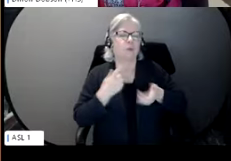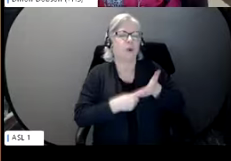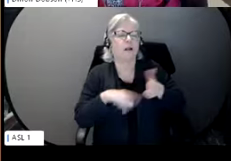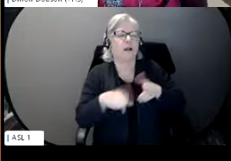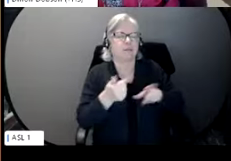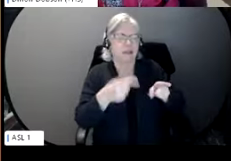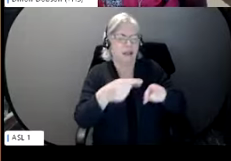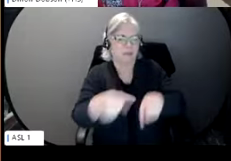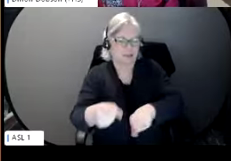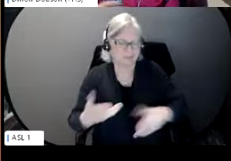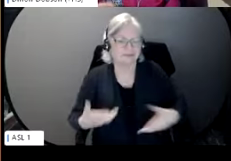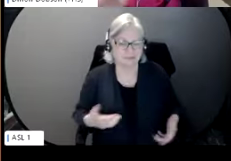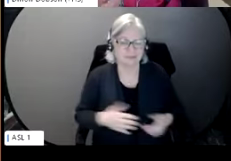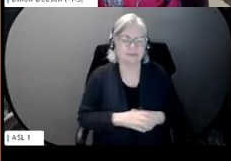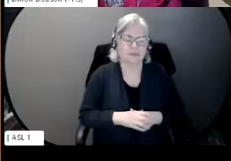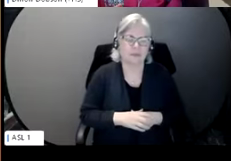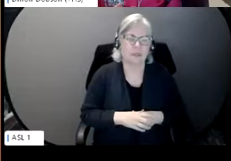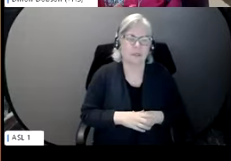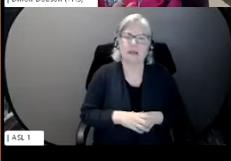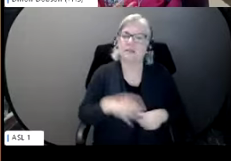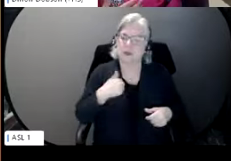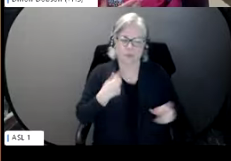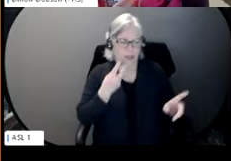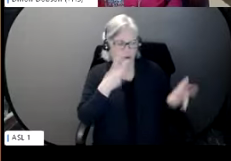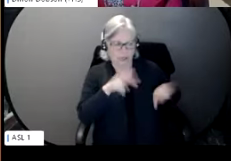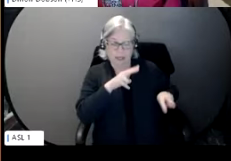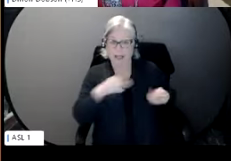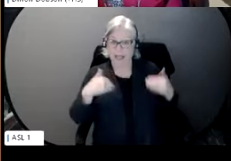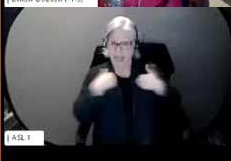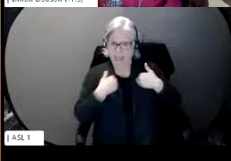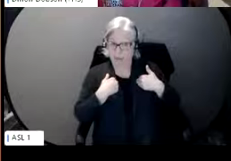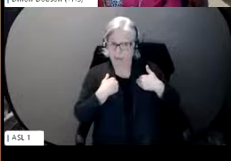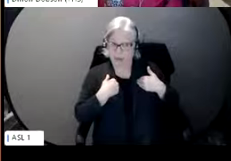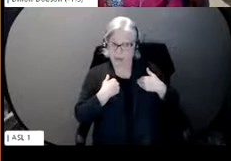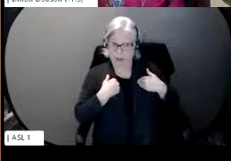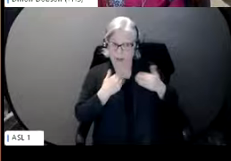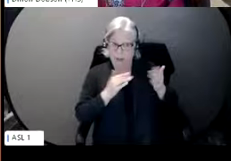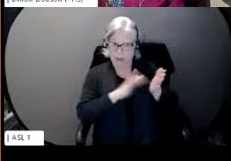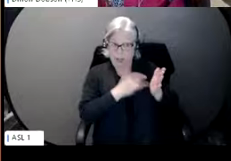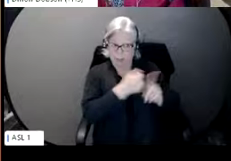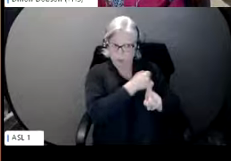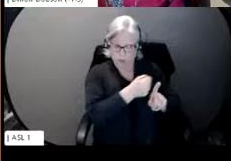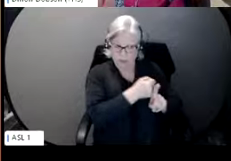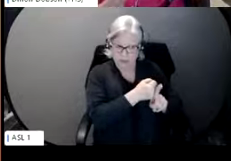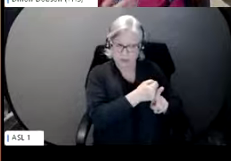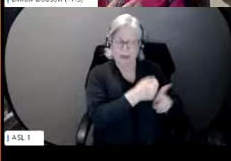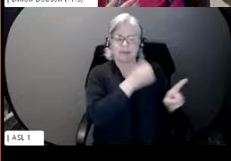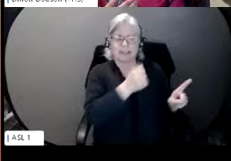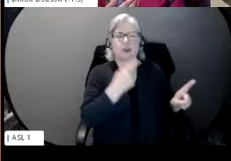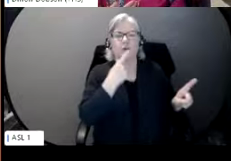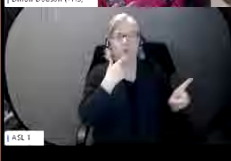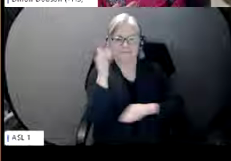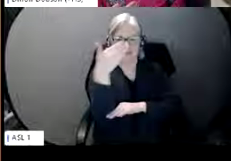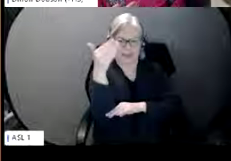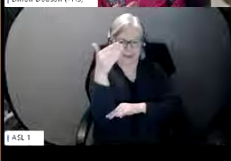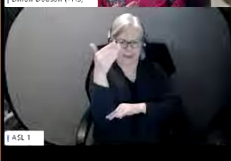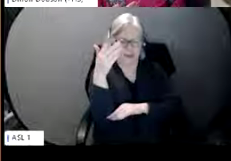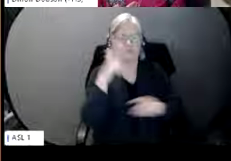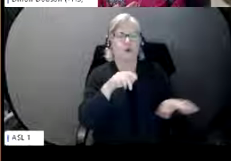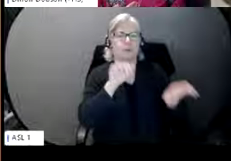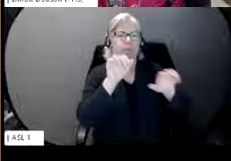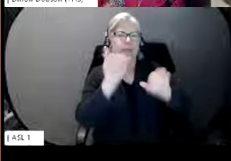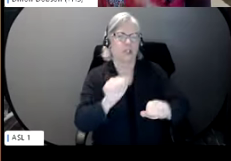that environment. And so we actually look at animal abuse as a red flag for human violence, or a sign of potential harm